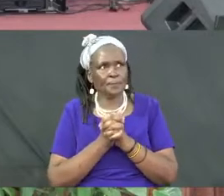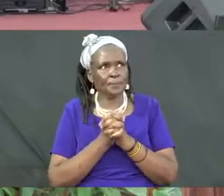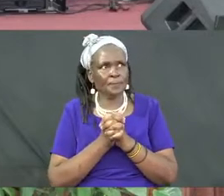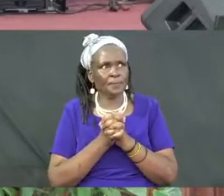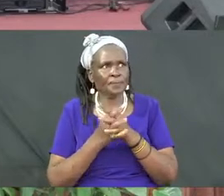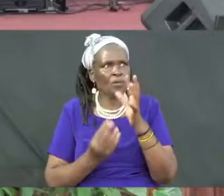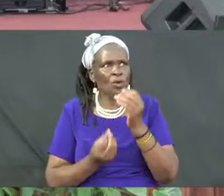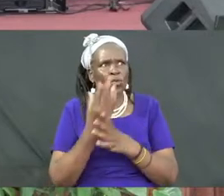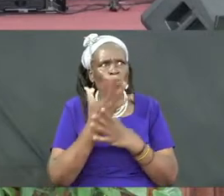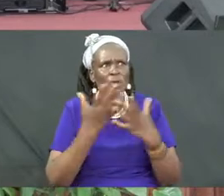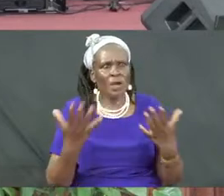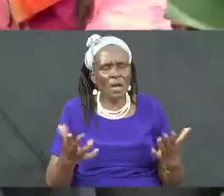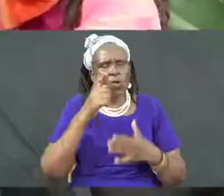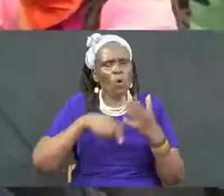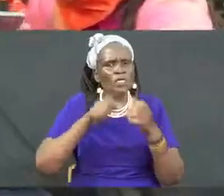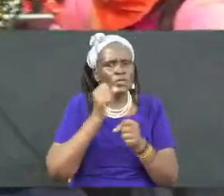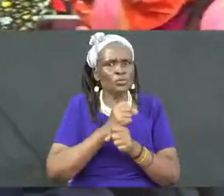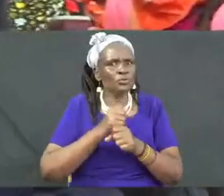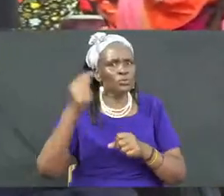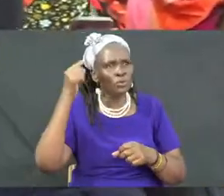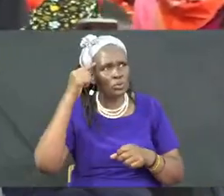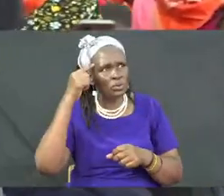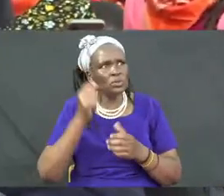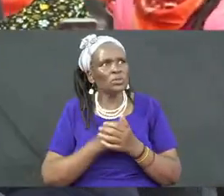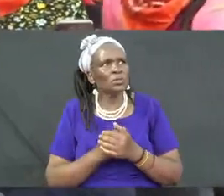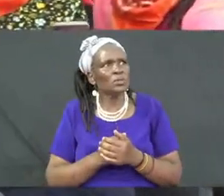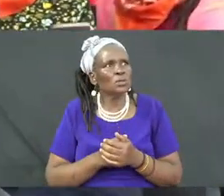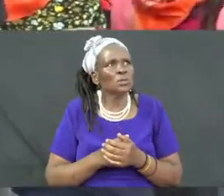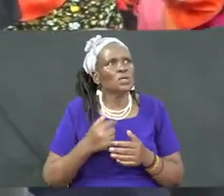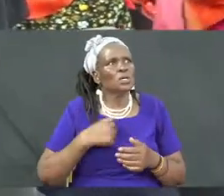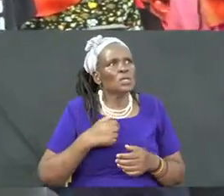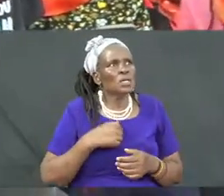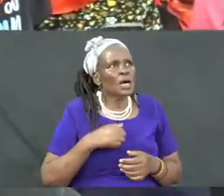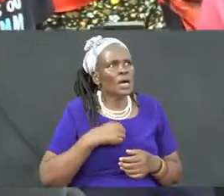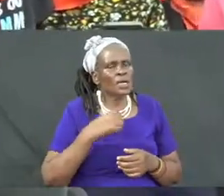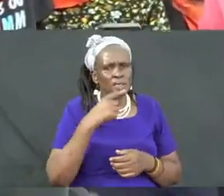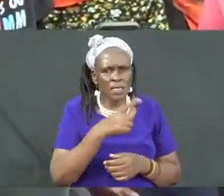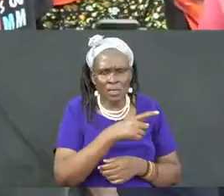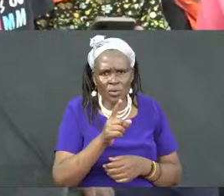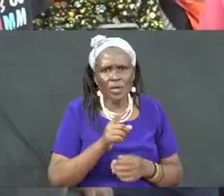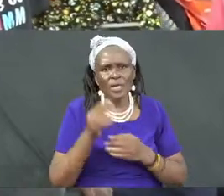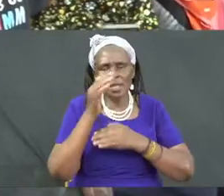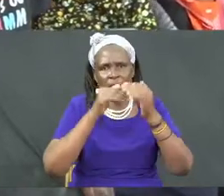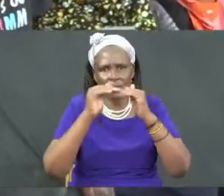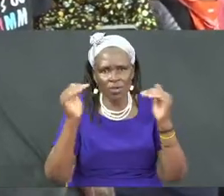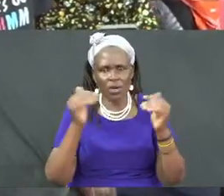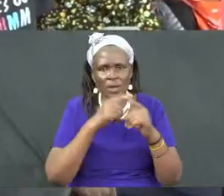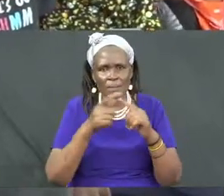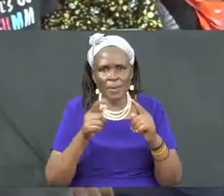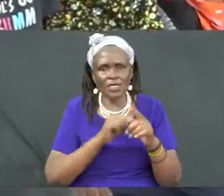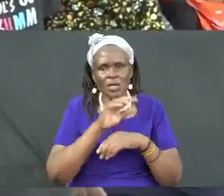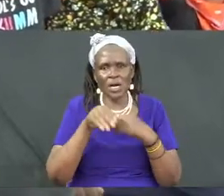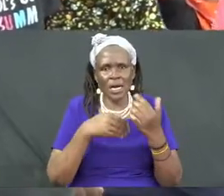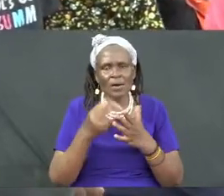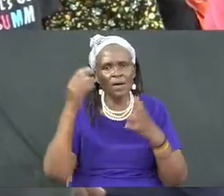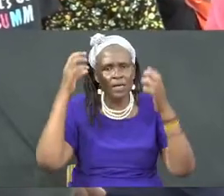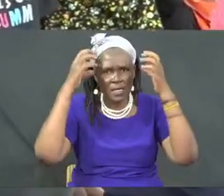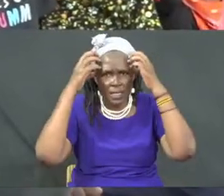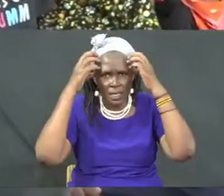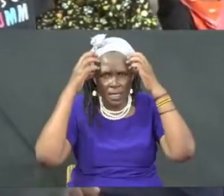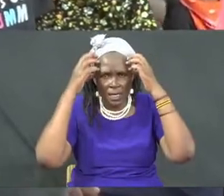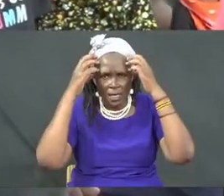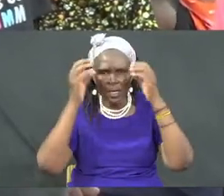Grandma, what do you think? Celeste might be heavenly, but her theology, not